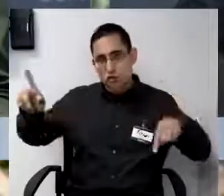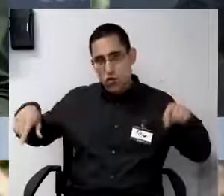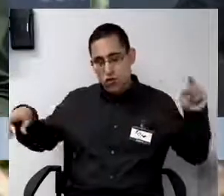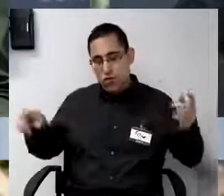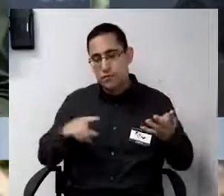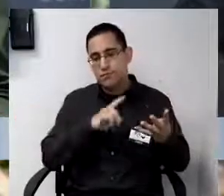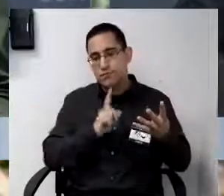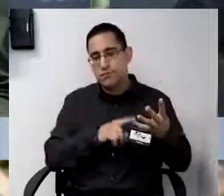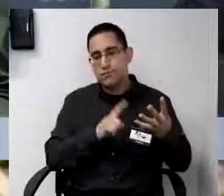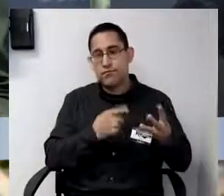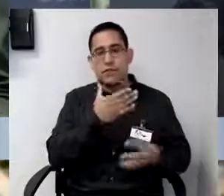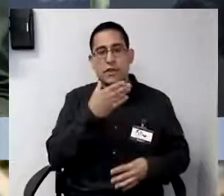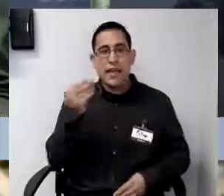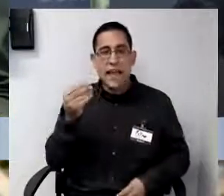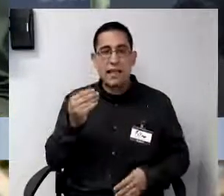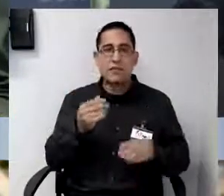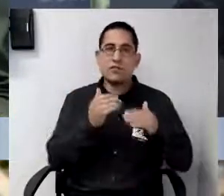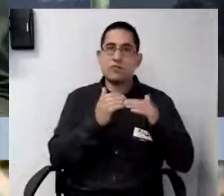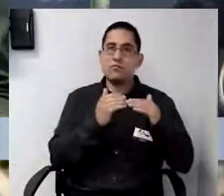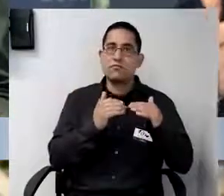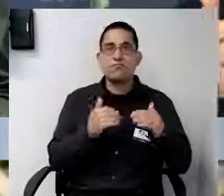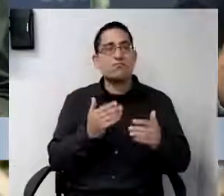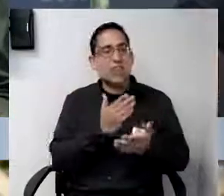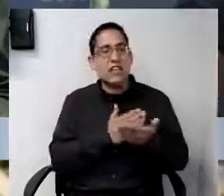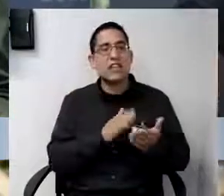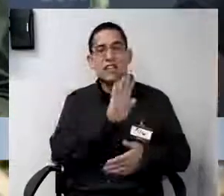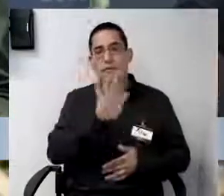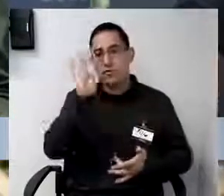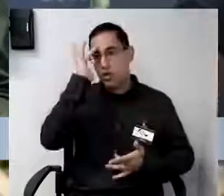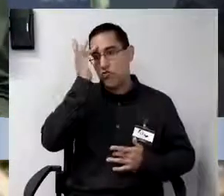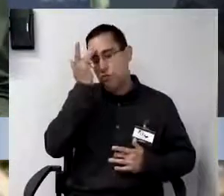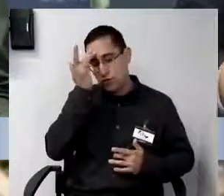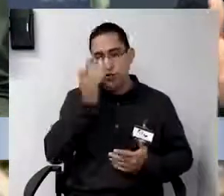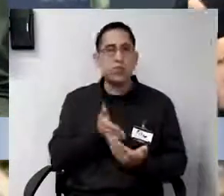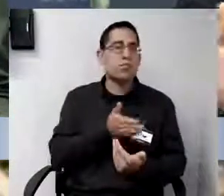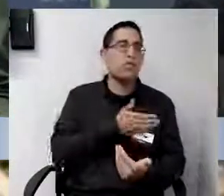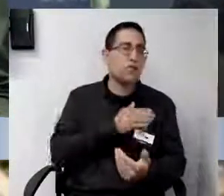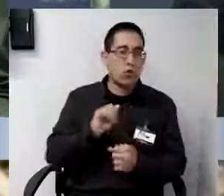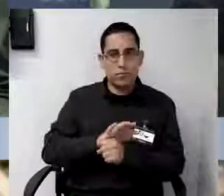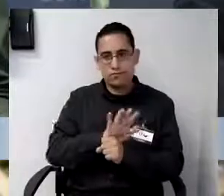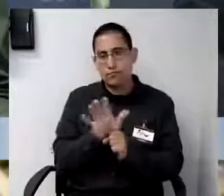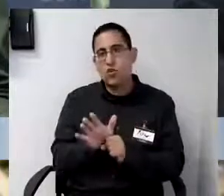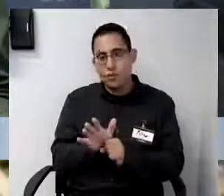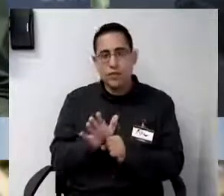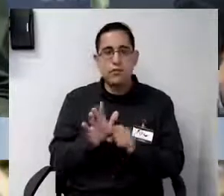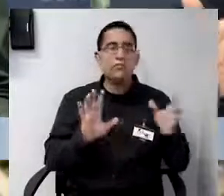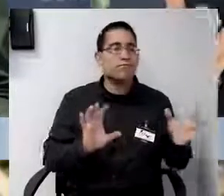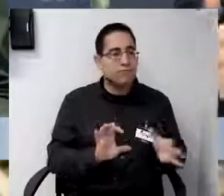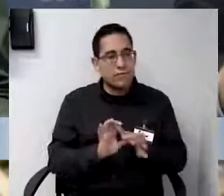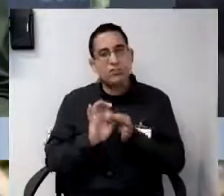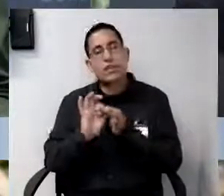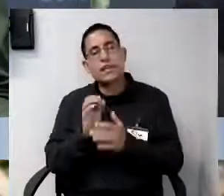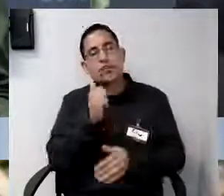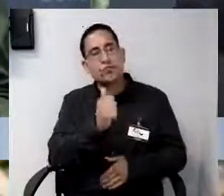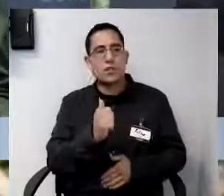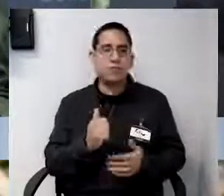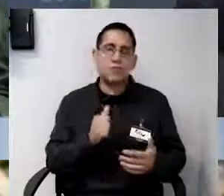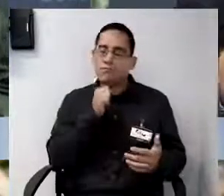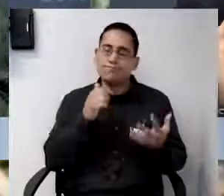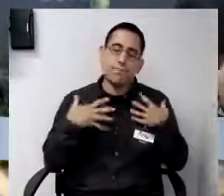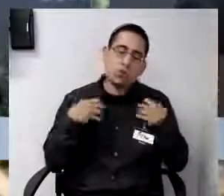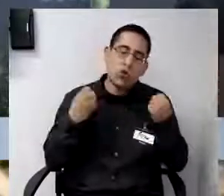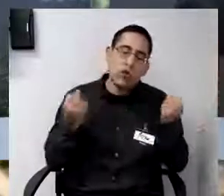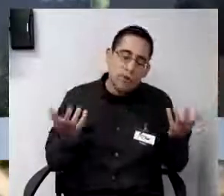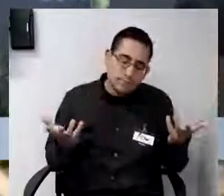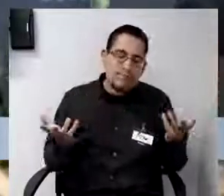underlying comorbidities that are prevalent. Because I want folks that are out there, we have one of the